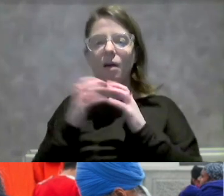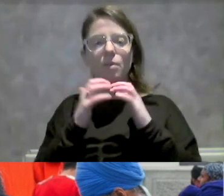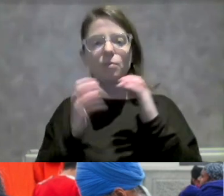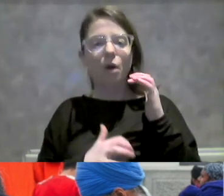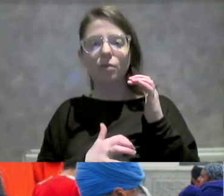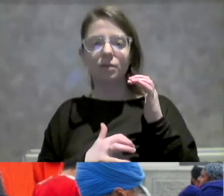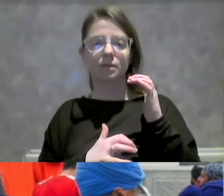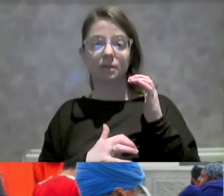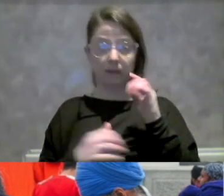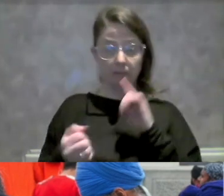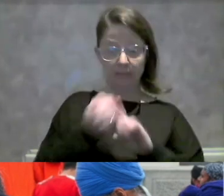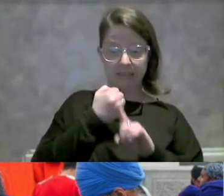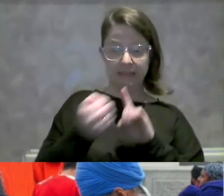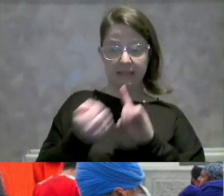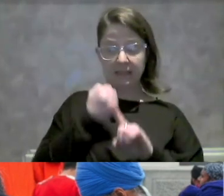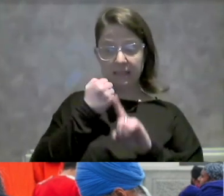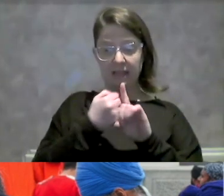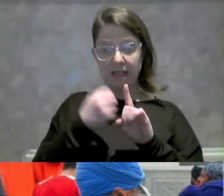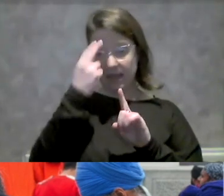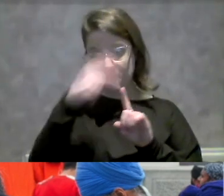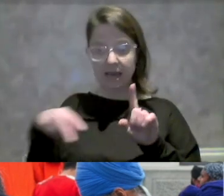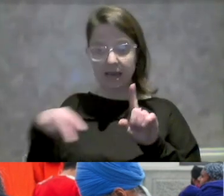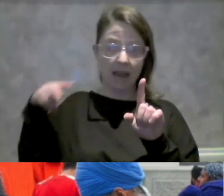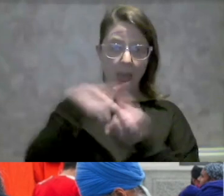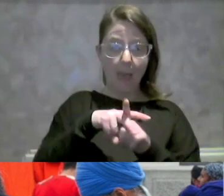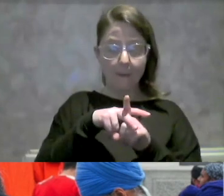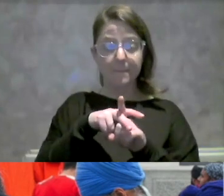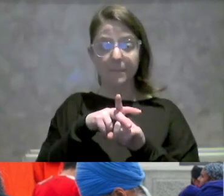broken, the beaten and the damned?